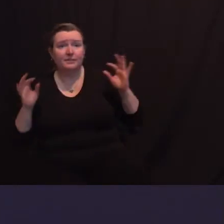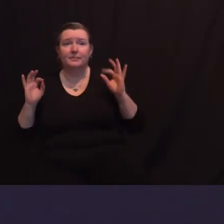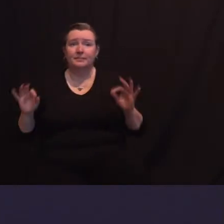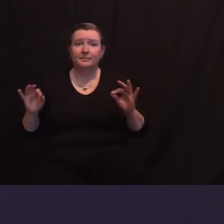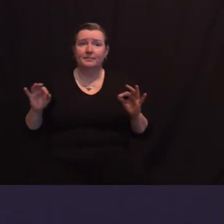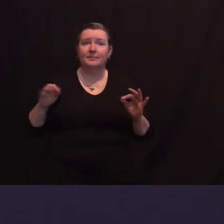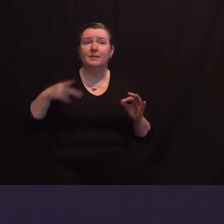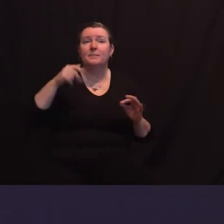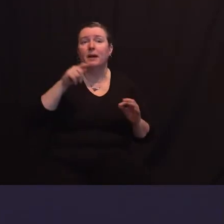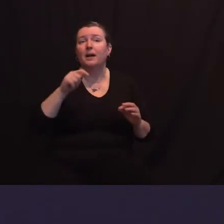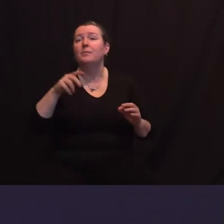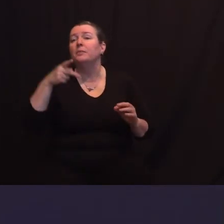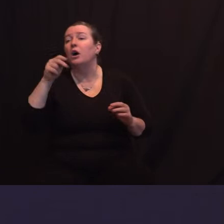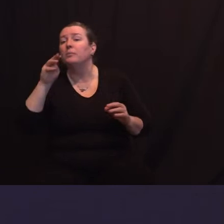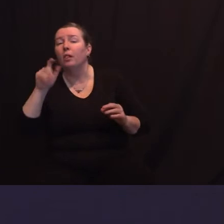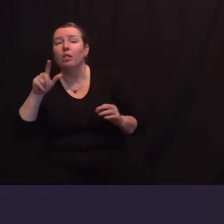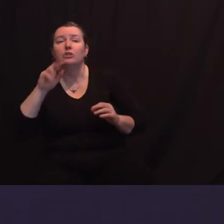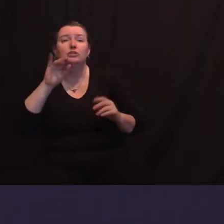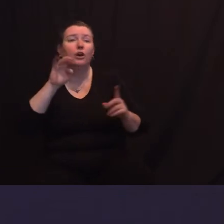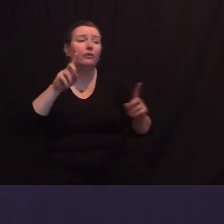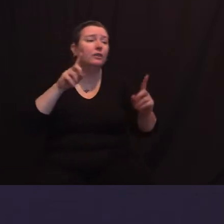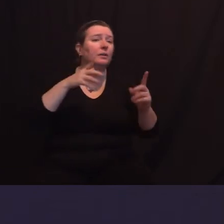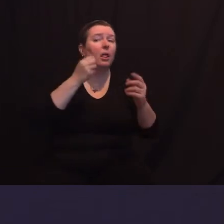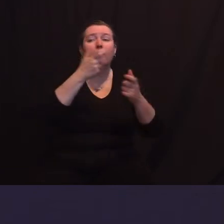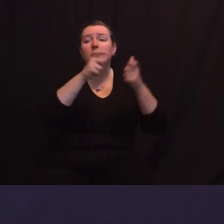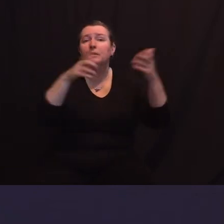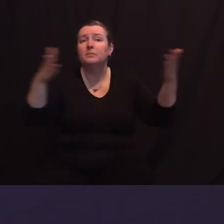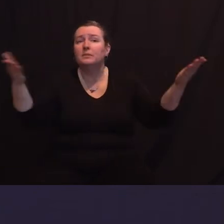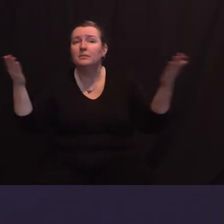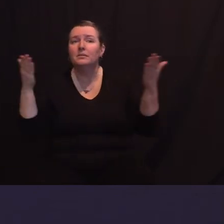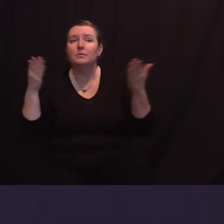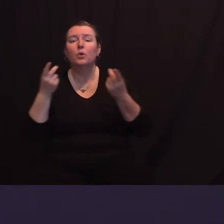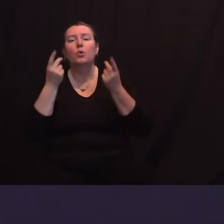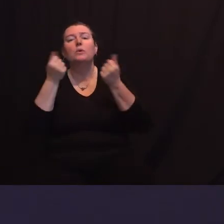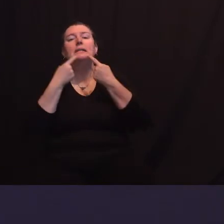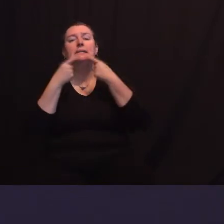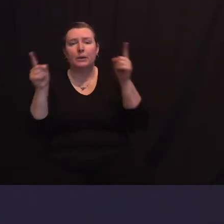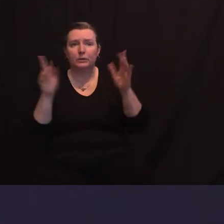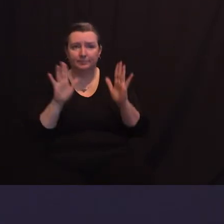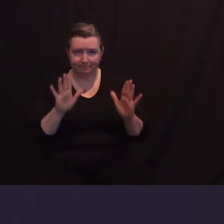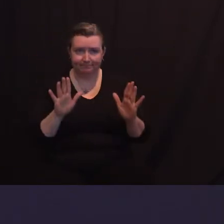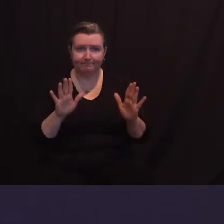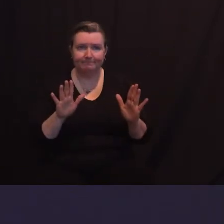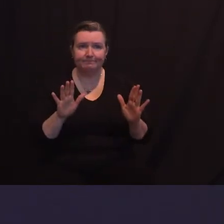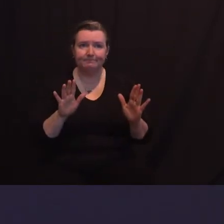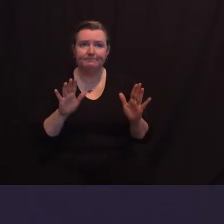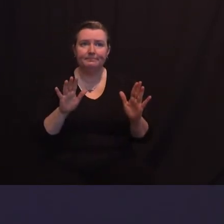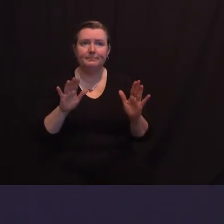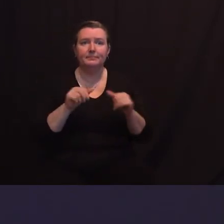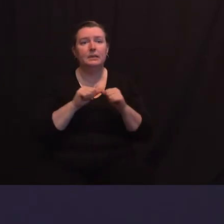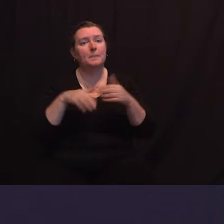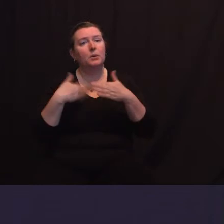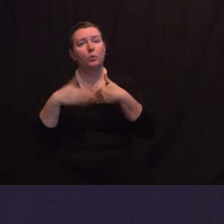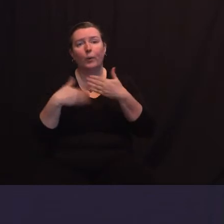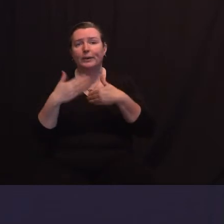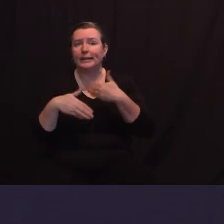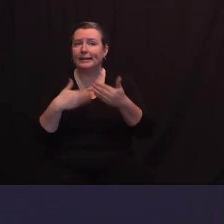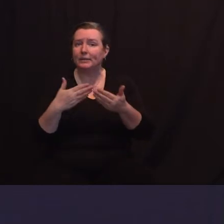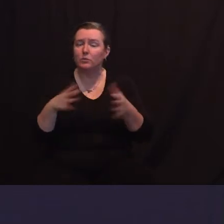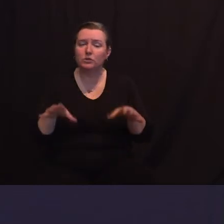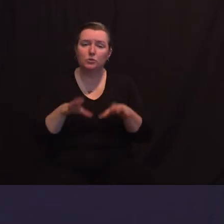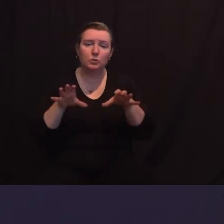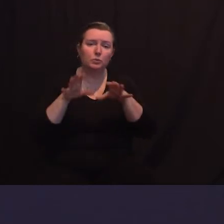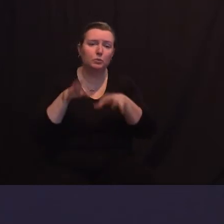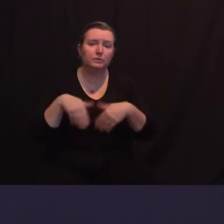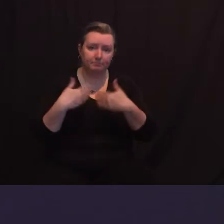the rest of the team. A couple of quickies and I will be brief. Folks, keep doing what you're doing. You've been extraordinary, whether